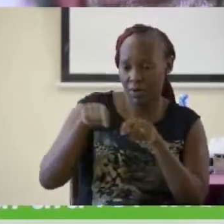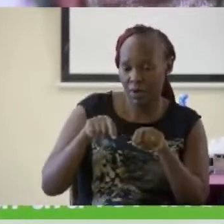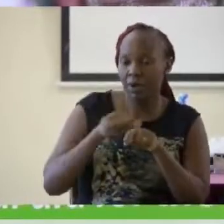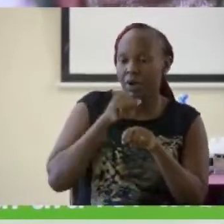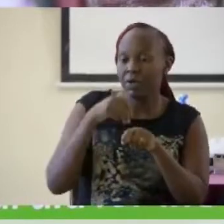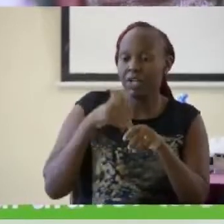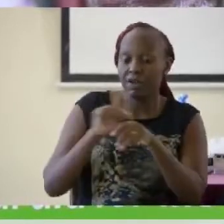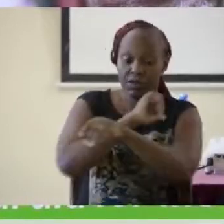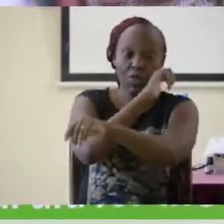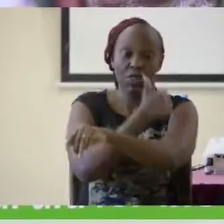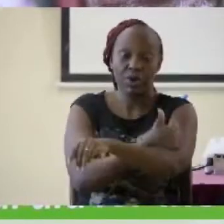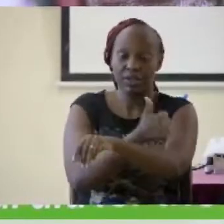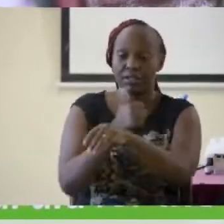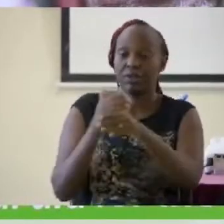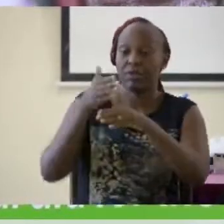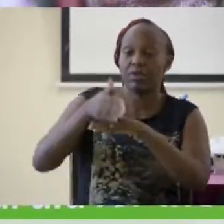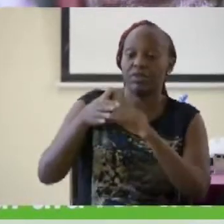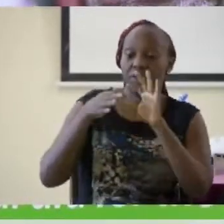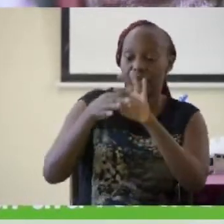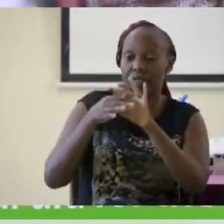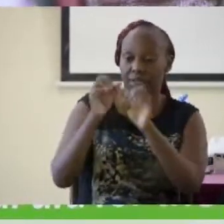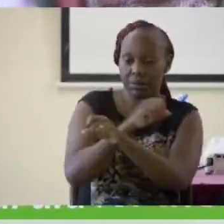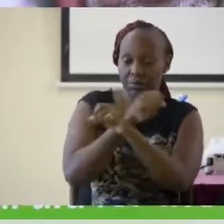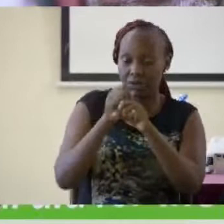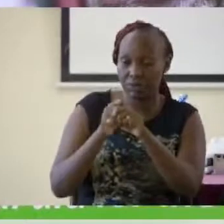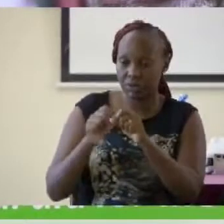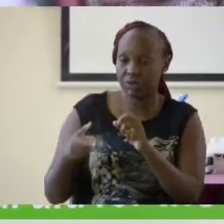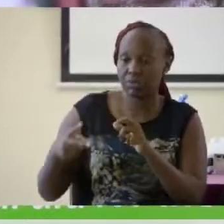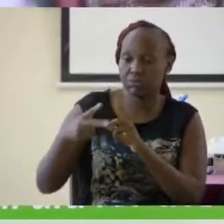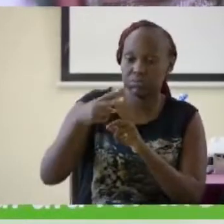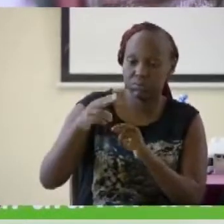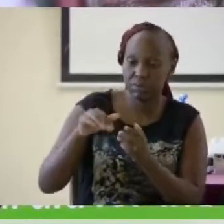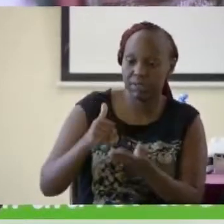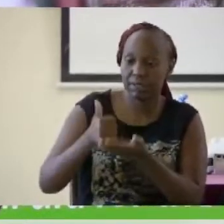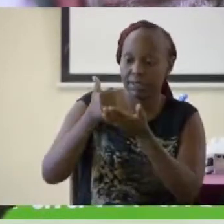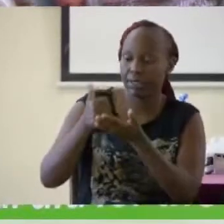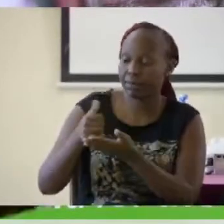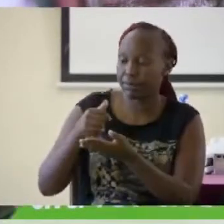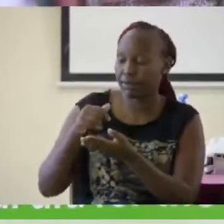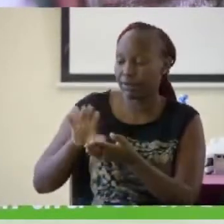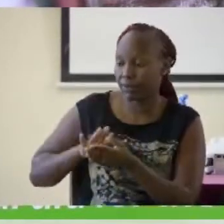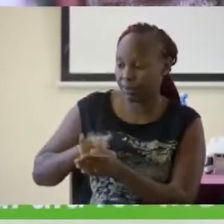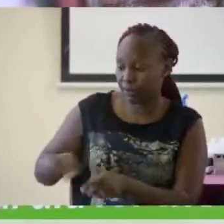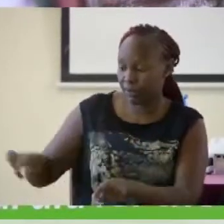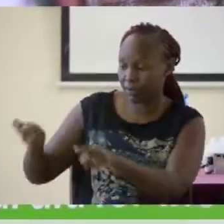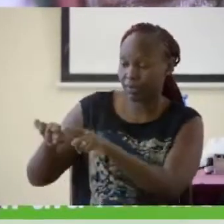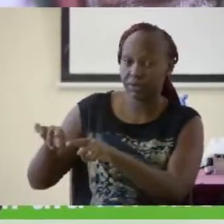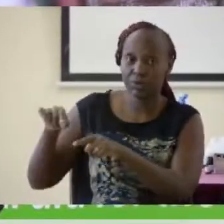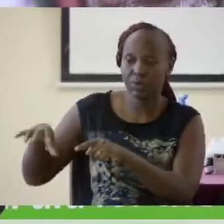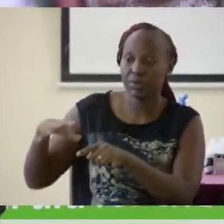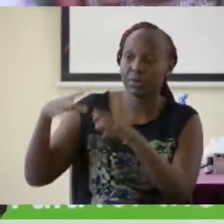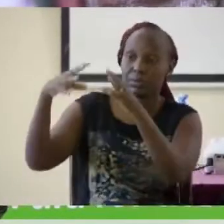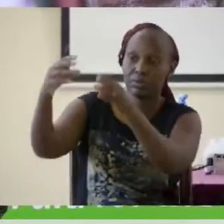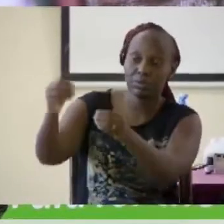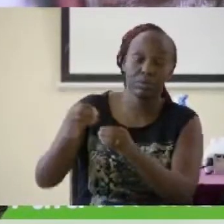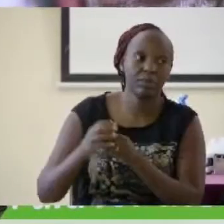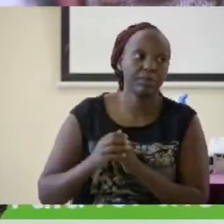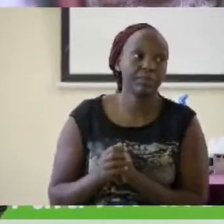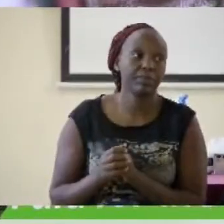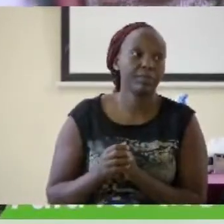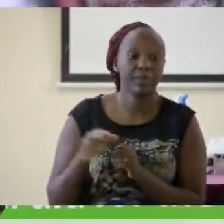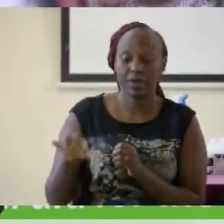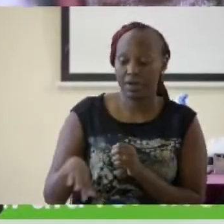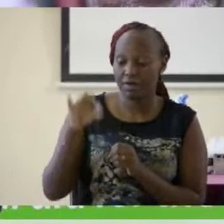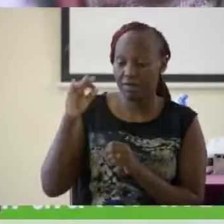are helpless. They're not able to step in and help these widows. So the widows just took off and